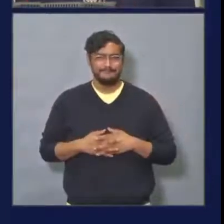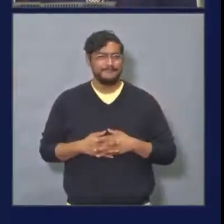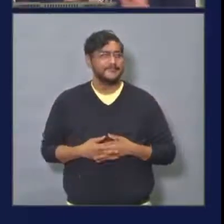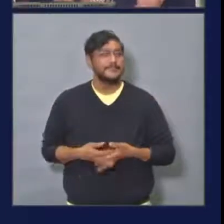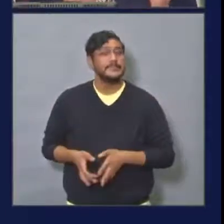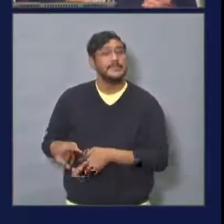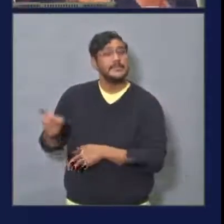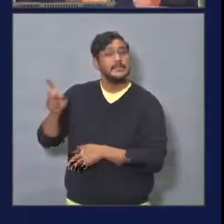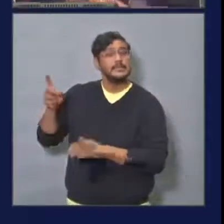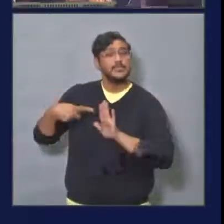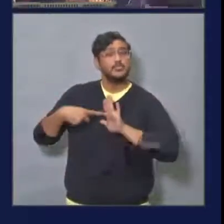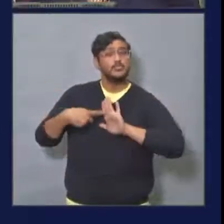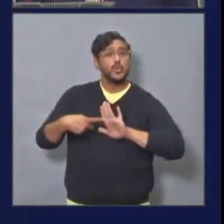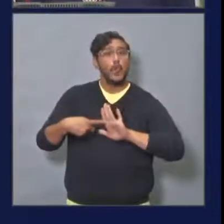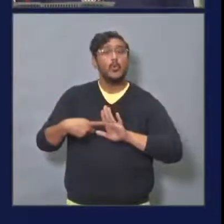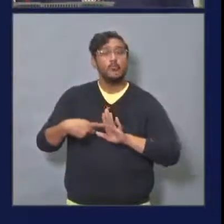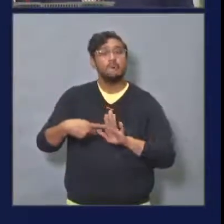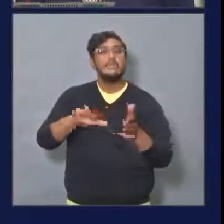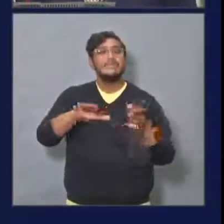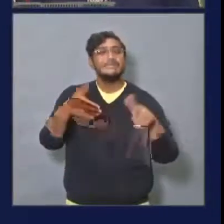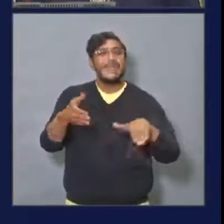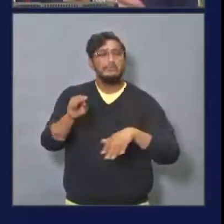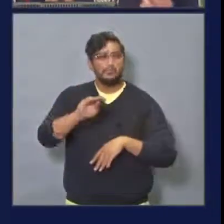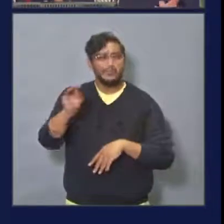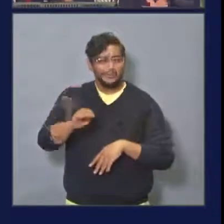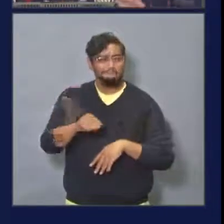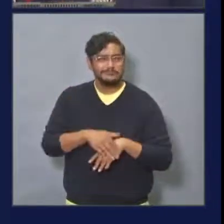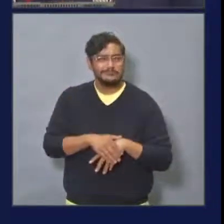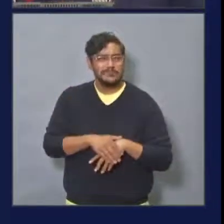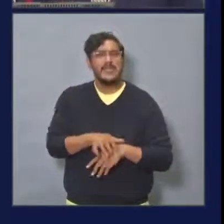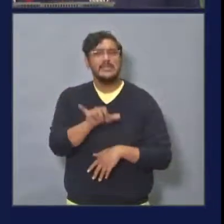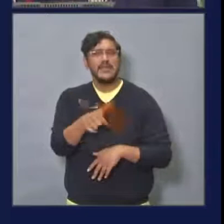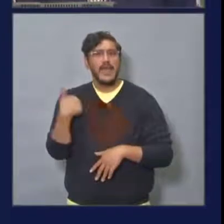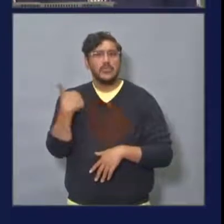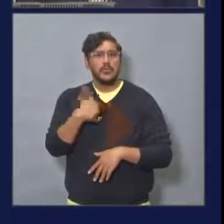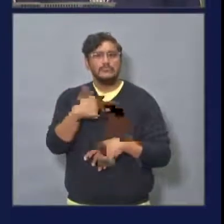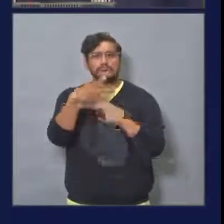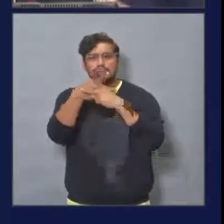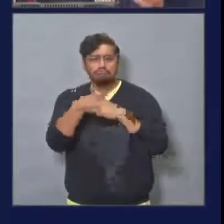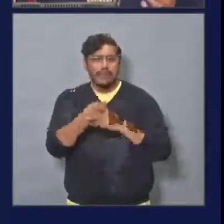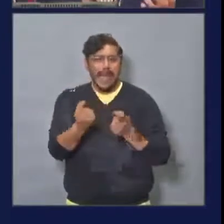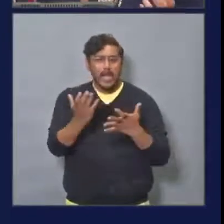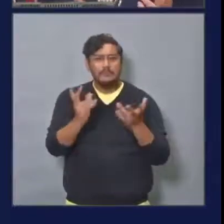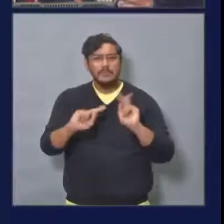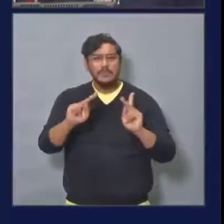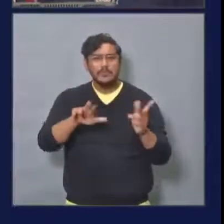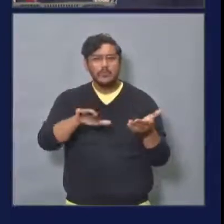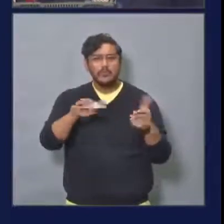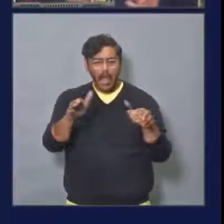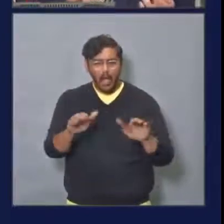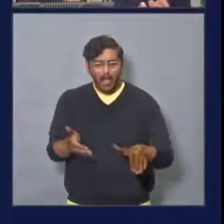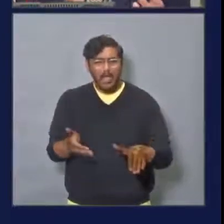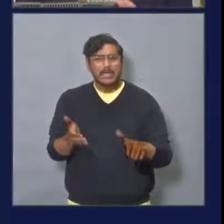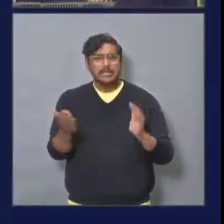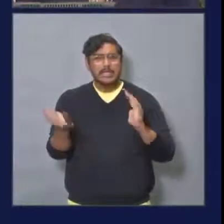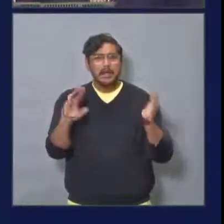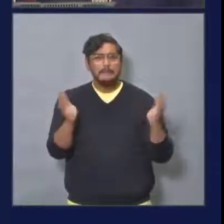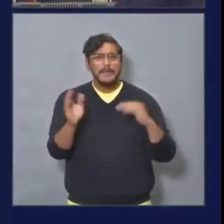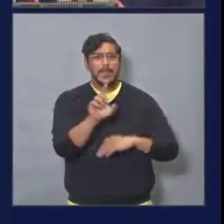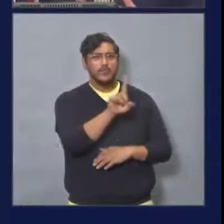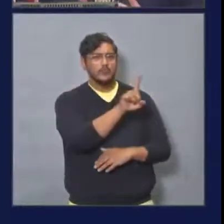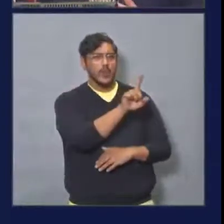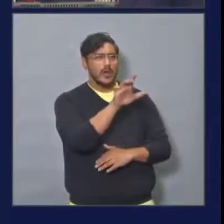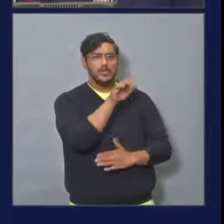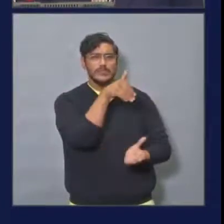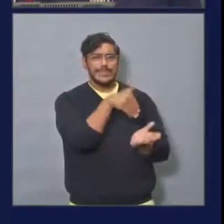This slide shows what we call the death rate. This is where we compute the number of deaths over the number over 100,000